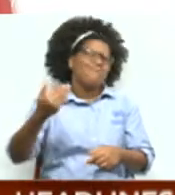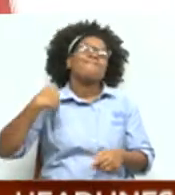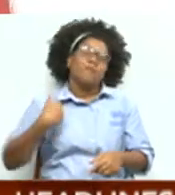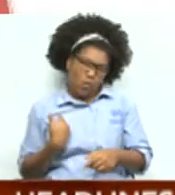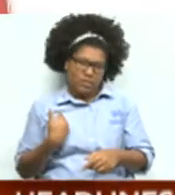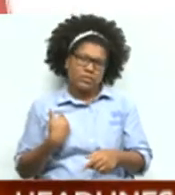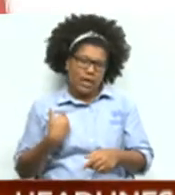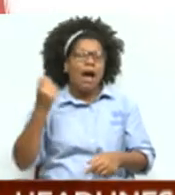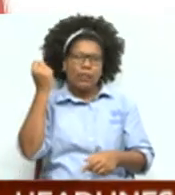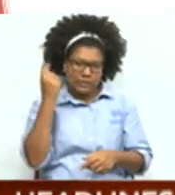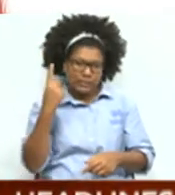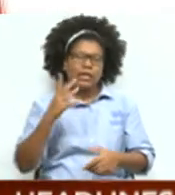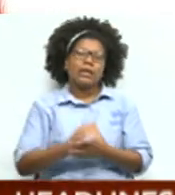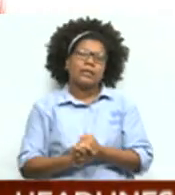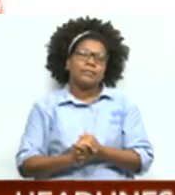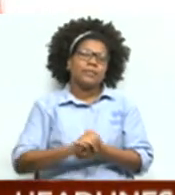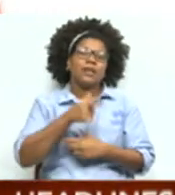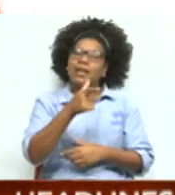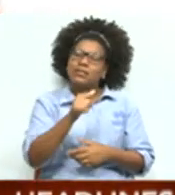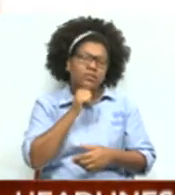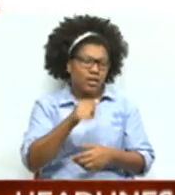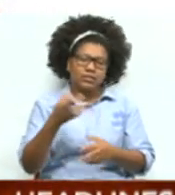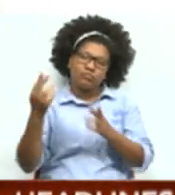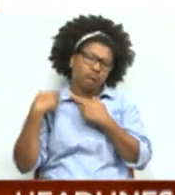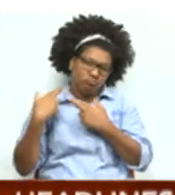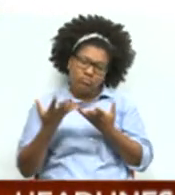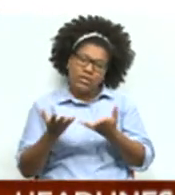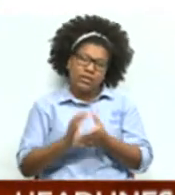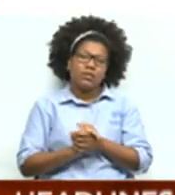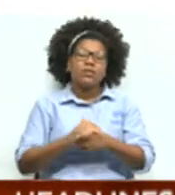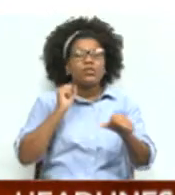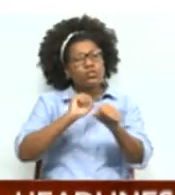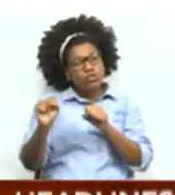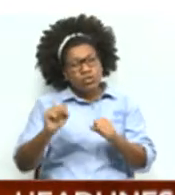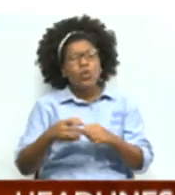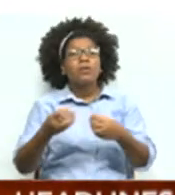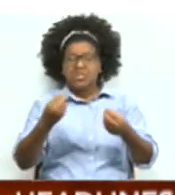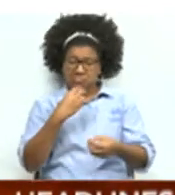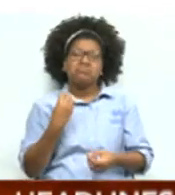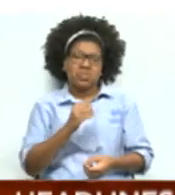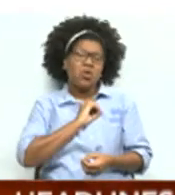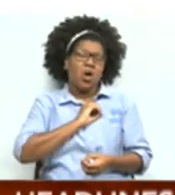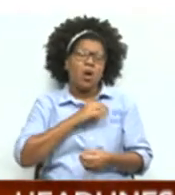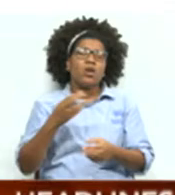It's not their fault at all. So it's our responsibility. We're not trying to block our responsibility.